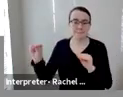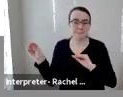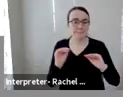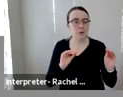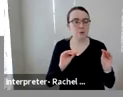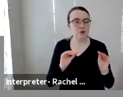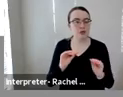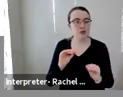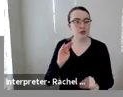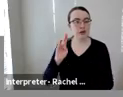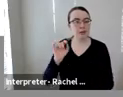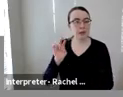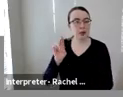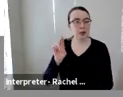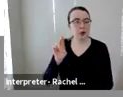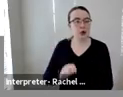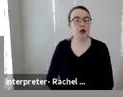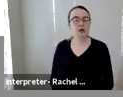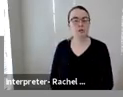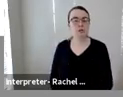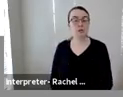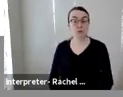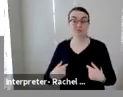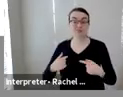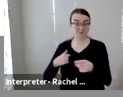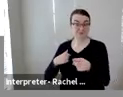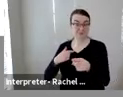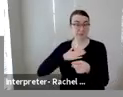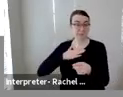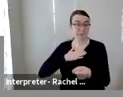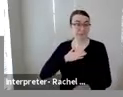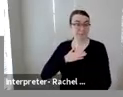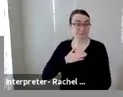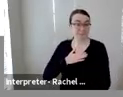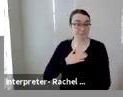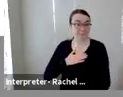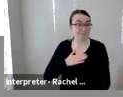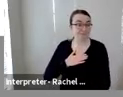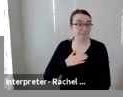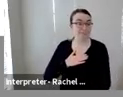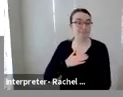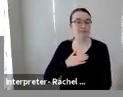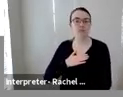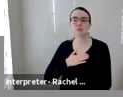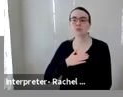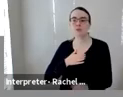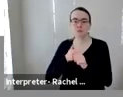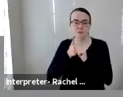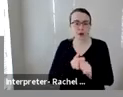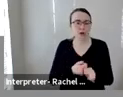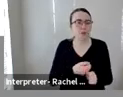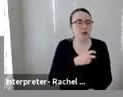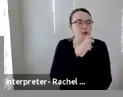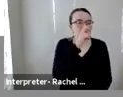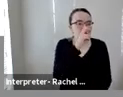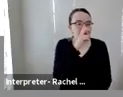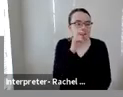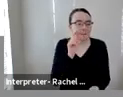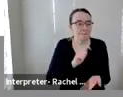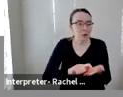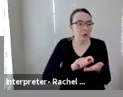so this is me applying a very strict marker rendering